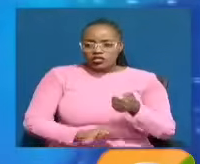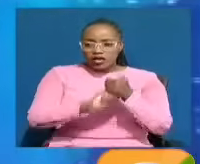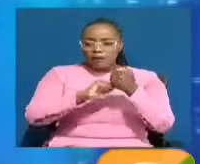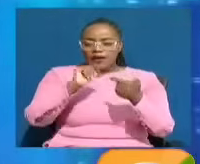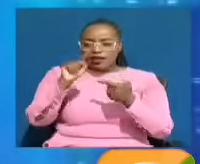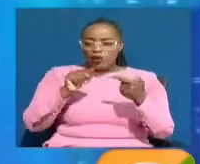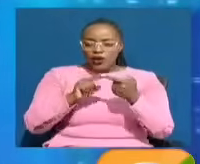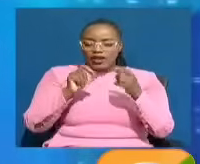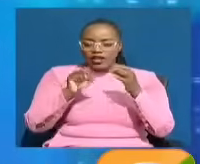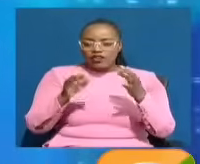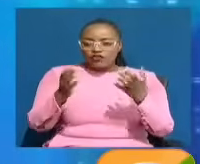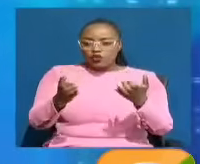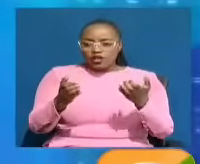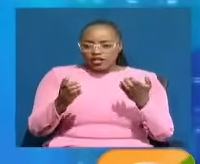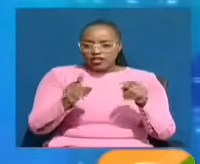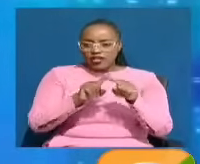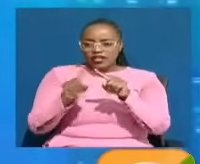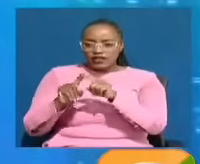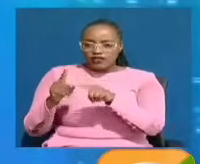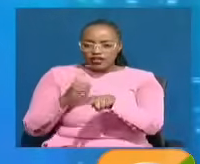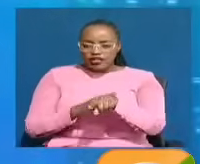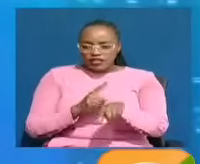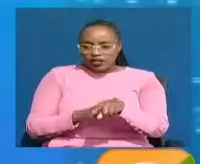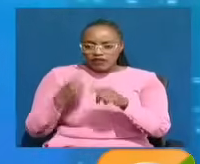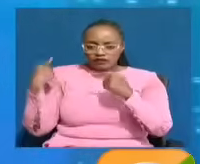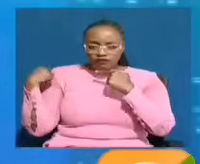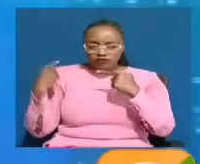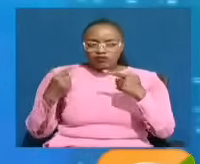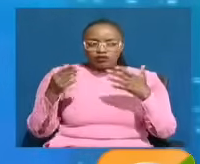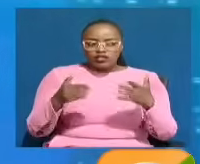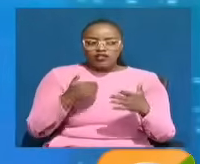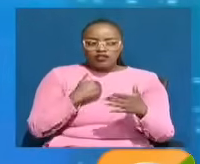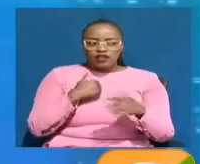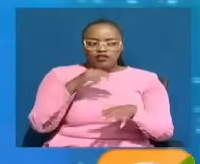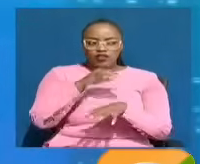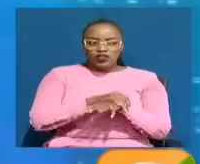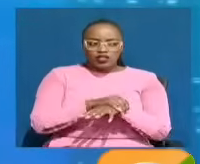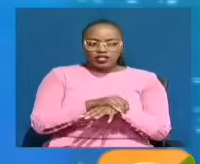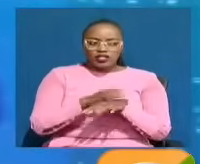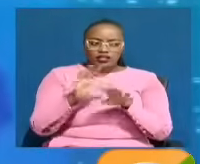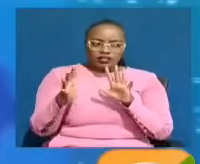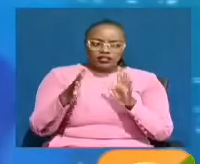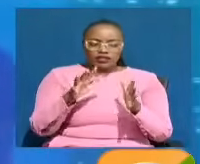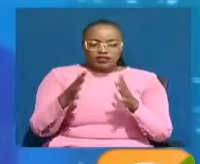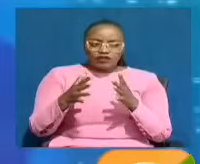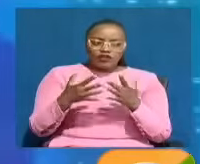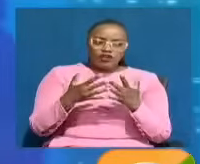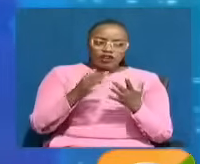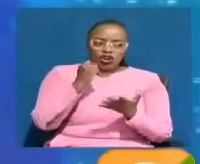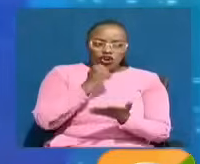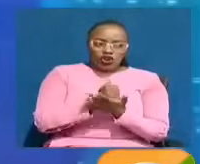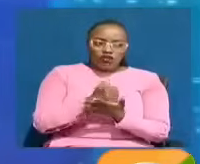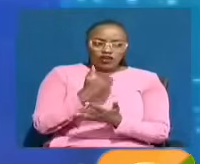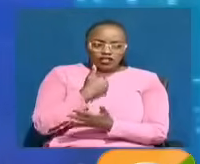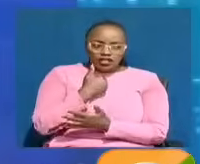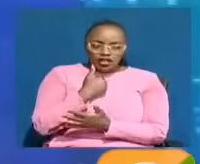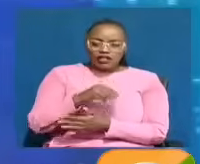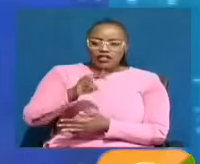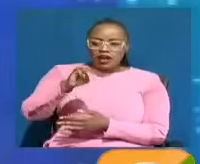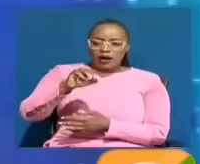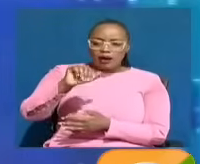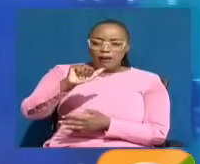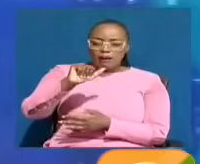and if it is needed at the various times. So far from what we've been able to receive, we've been able, for example, to have an office. We have an office at Magadi